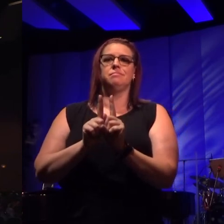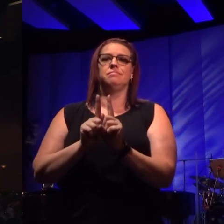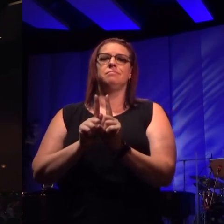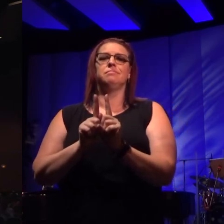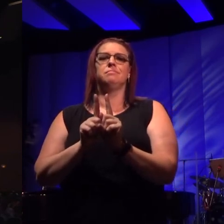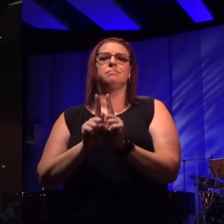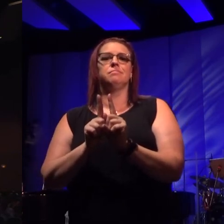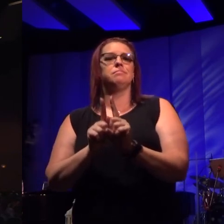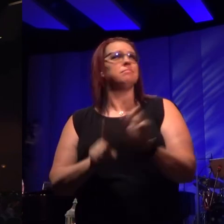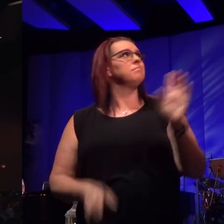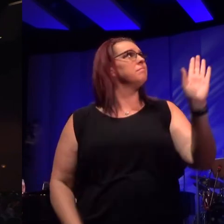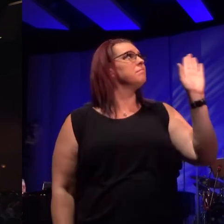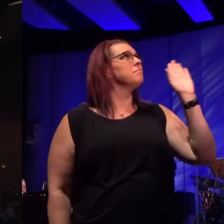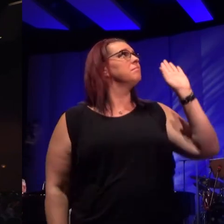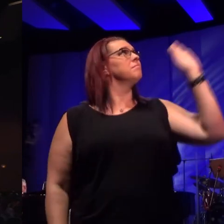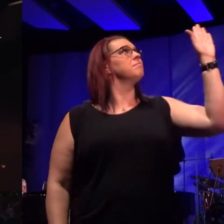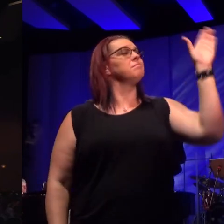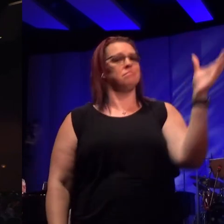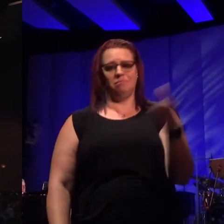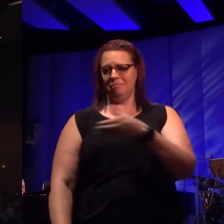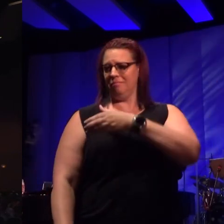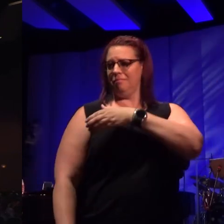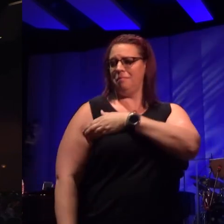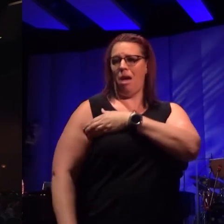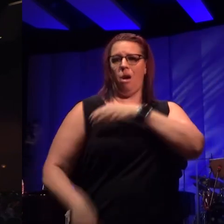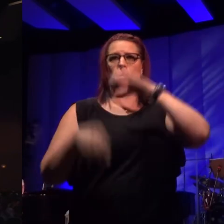Thy rod and thy staff,